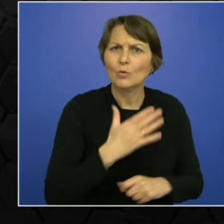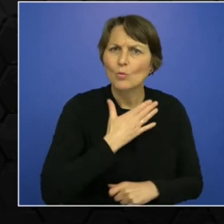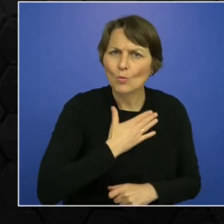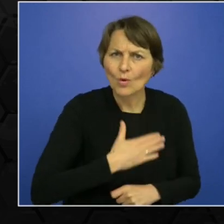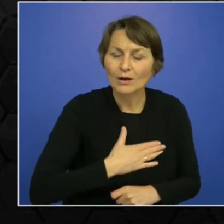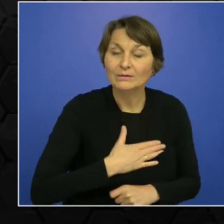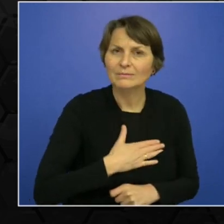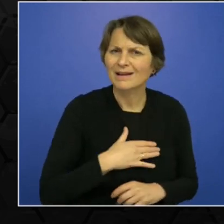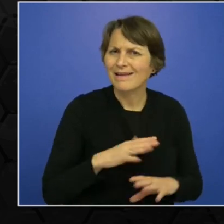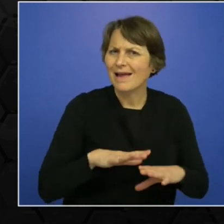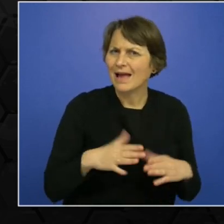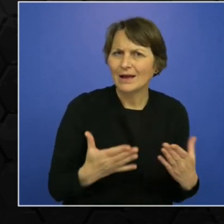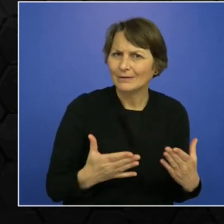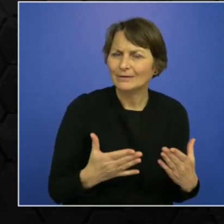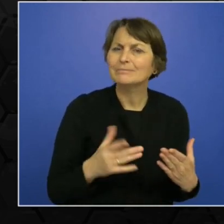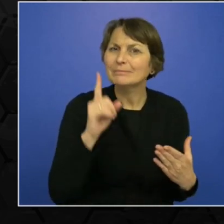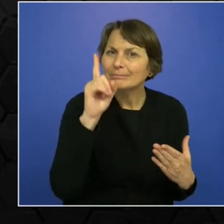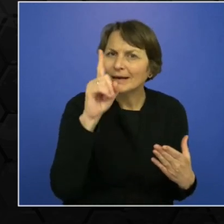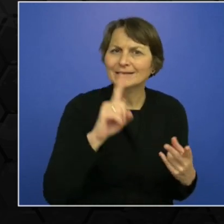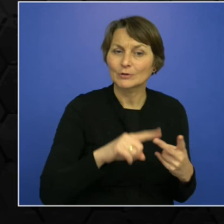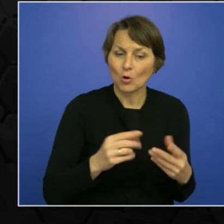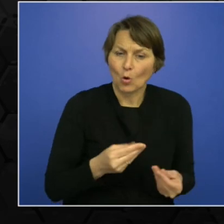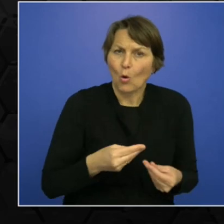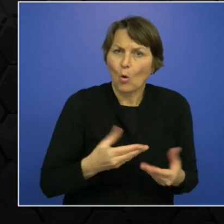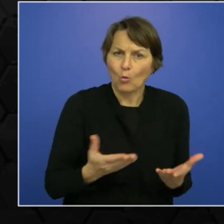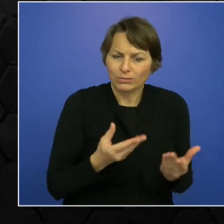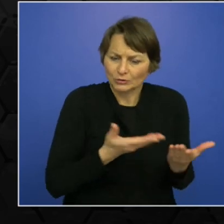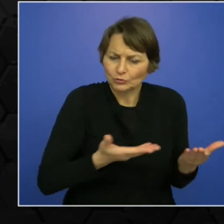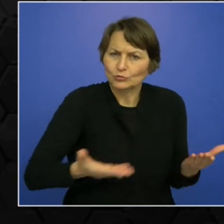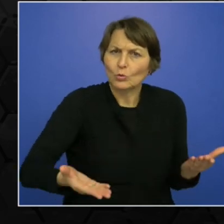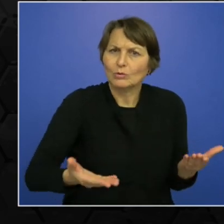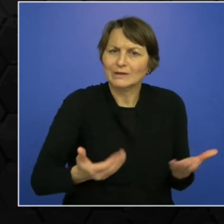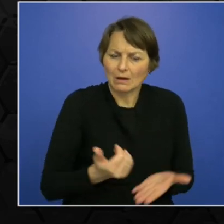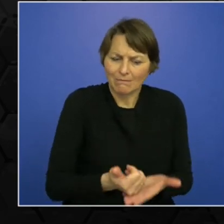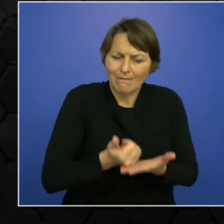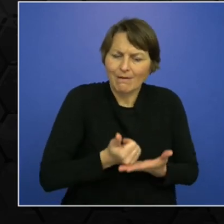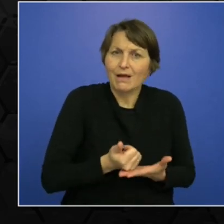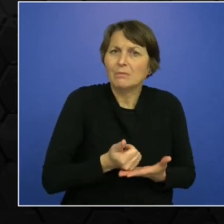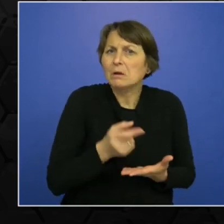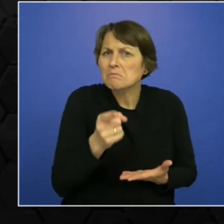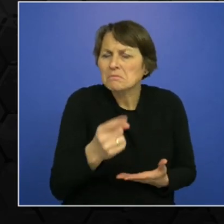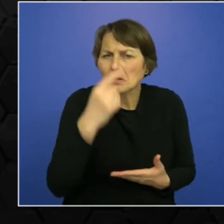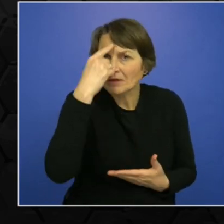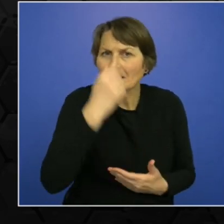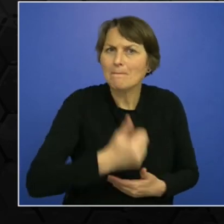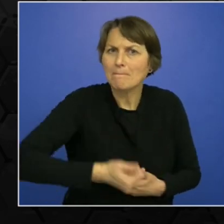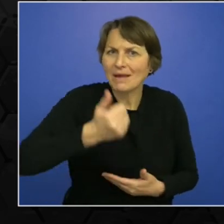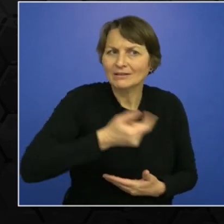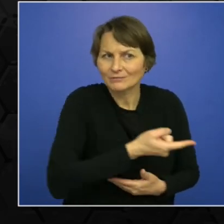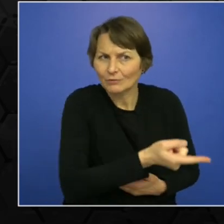to also learn more about open source and how that can help them? What's your advice for them?